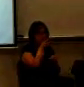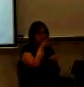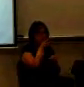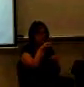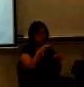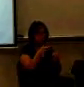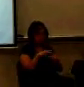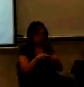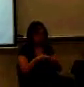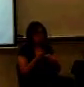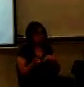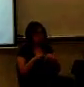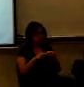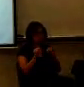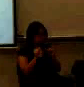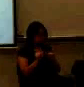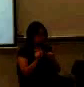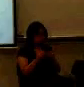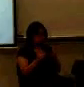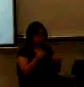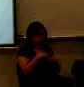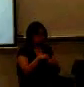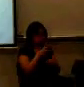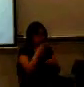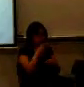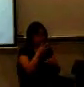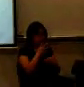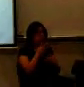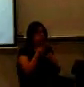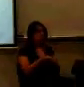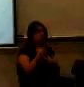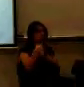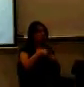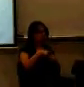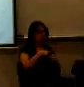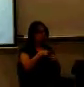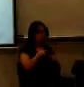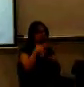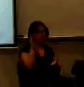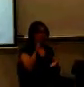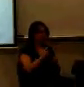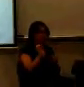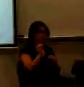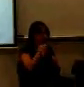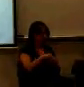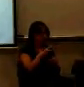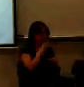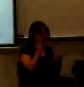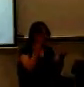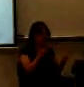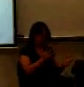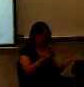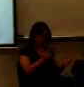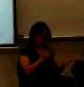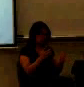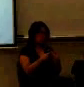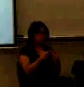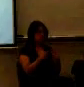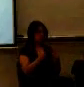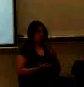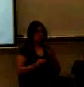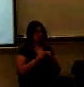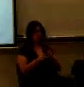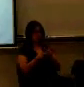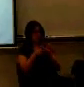salt, which increases the ability to dissolve in water. So at higher temperatures, there's less oxygen in the water already. Then you get this